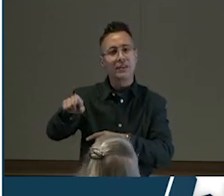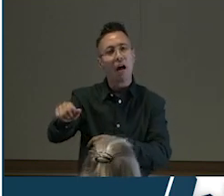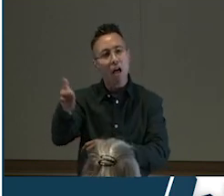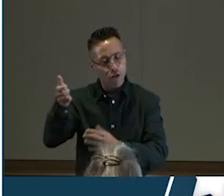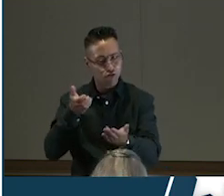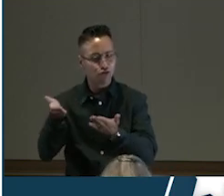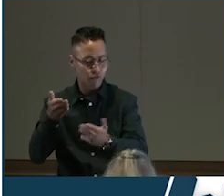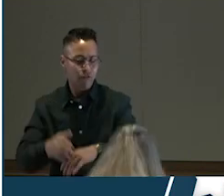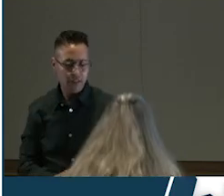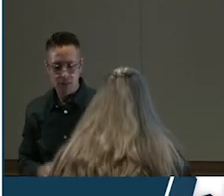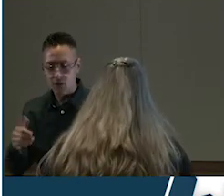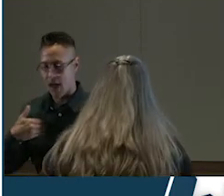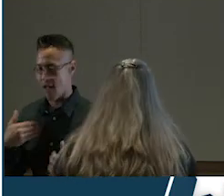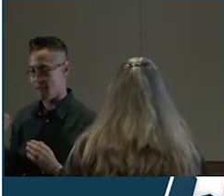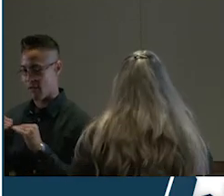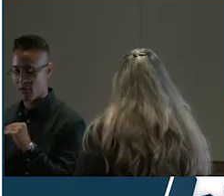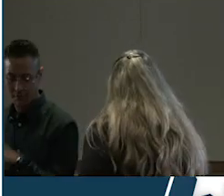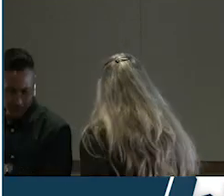other services.